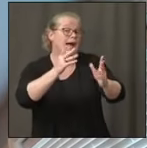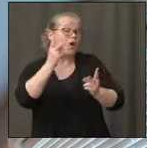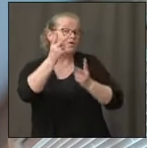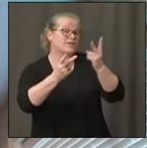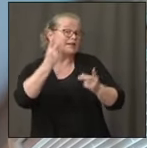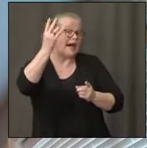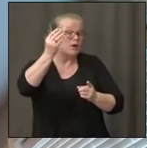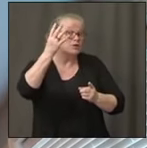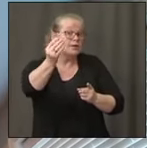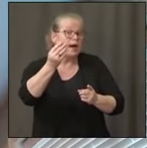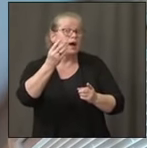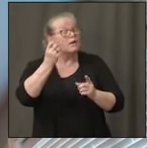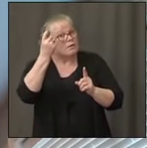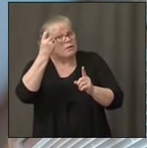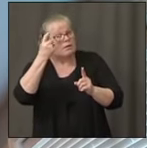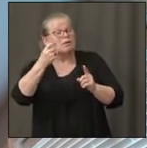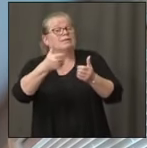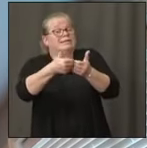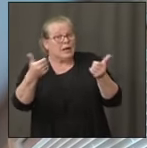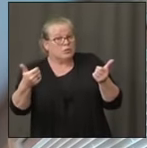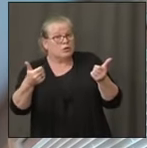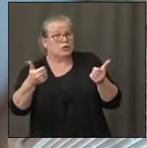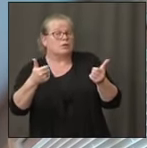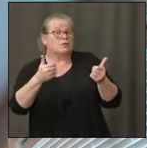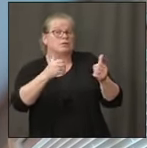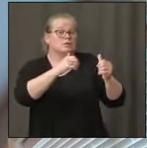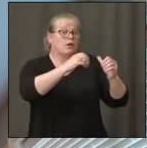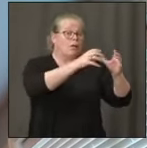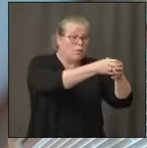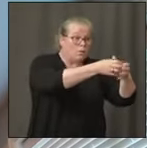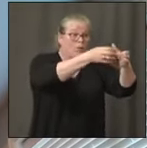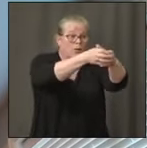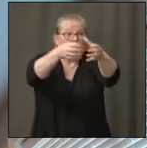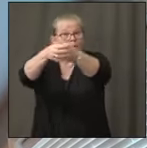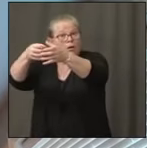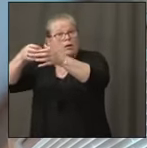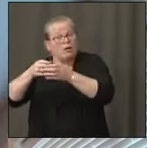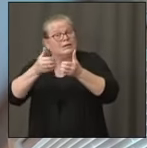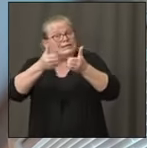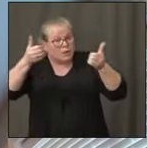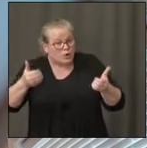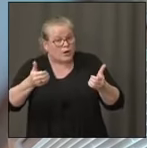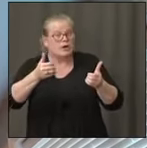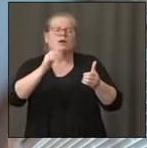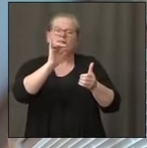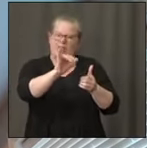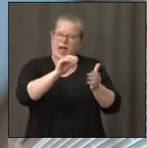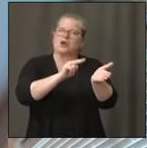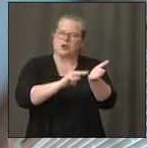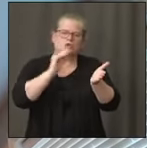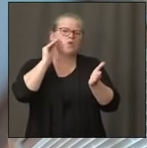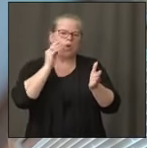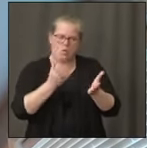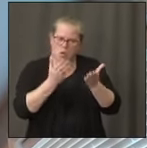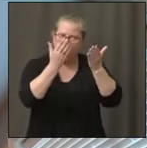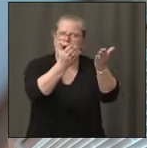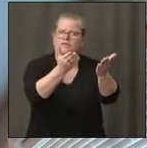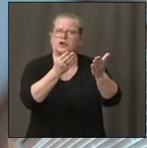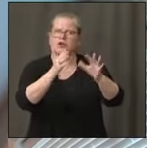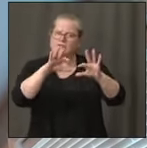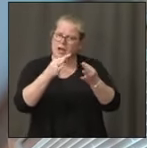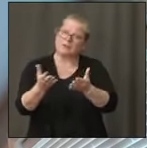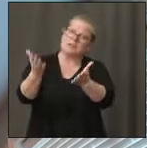outdoor visits with loved ones, and making sure that that option is being offered consistently to families. And, as